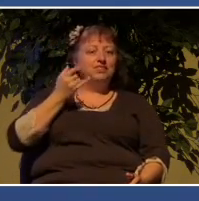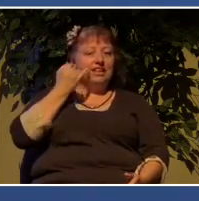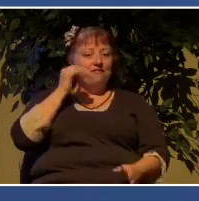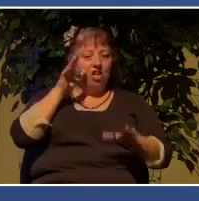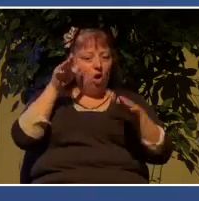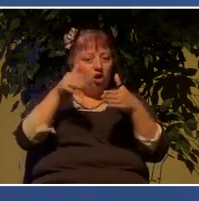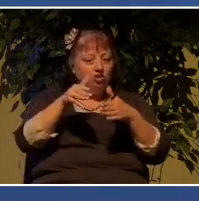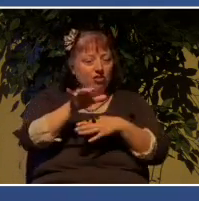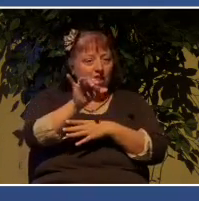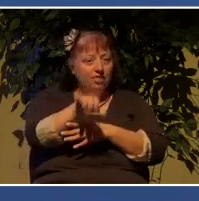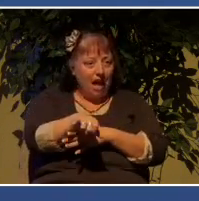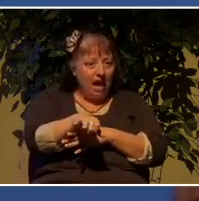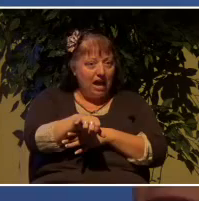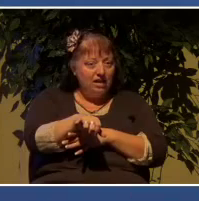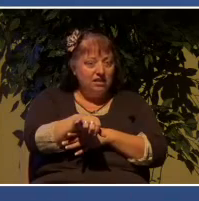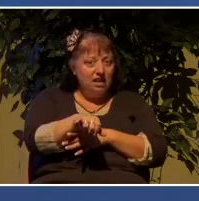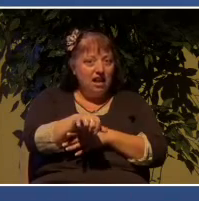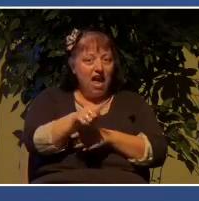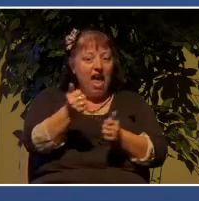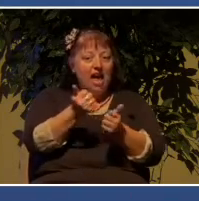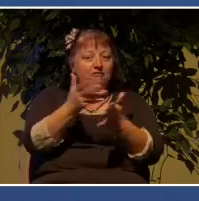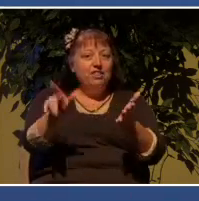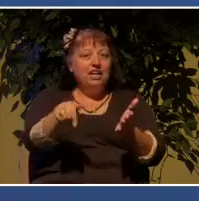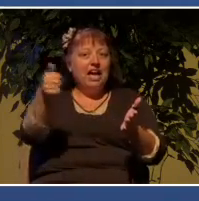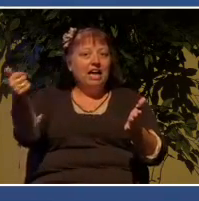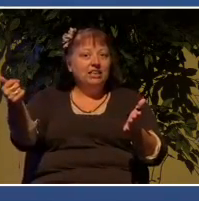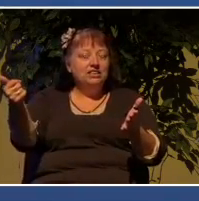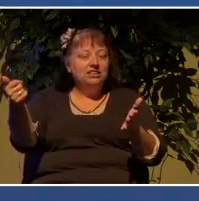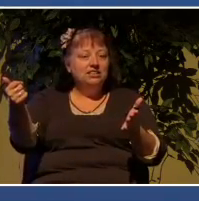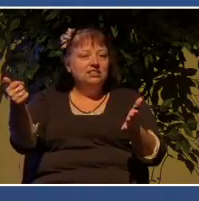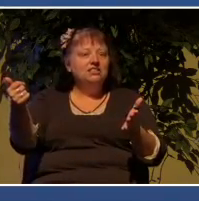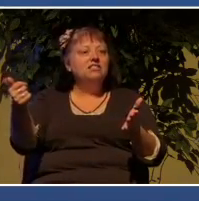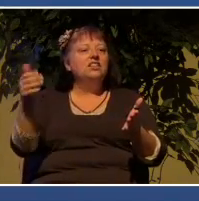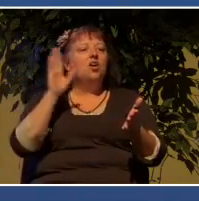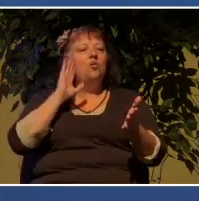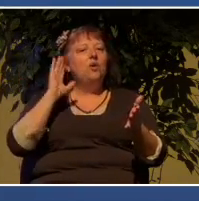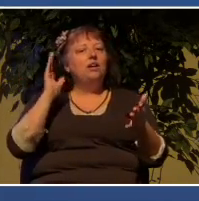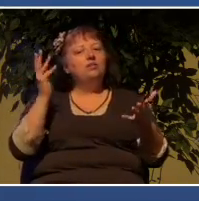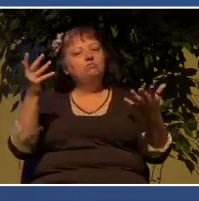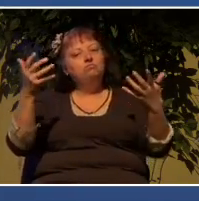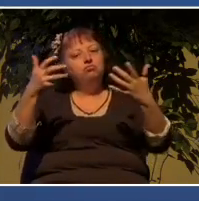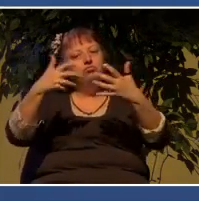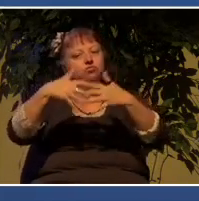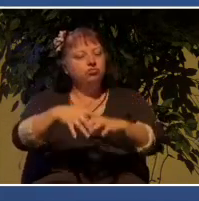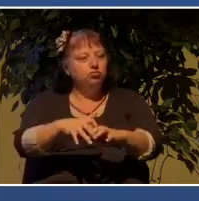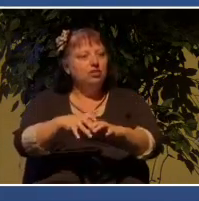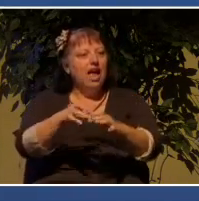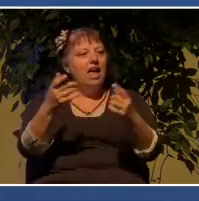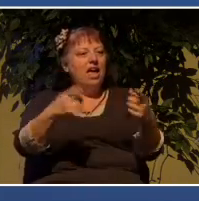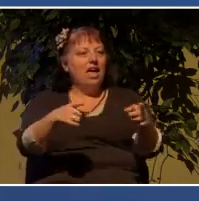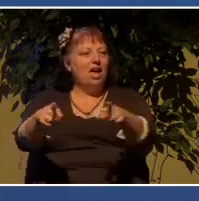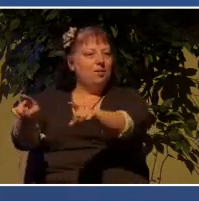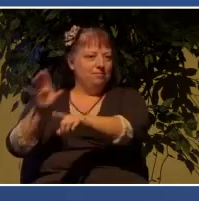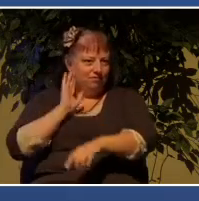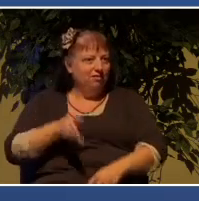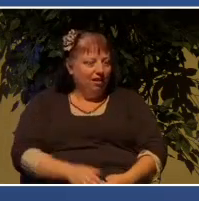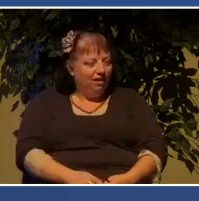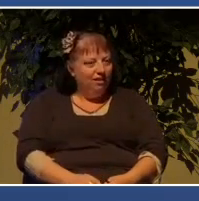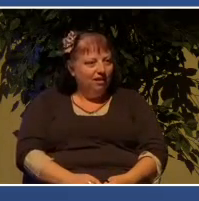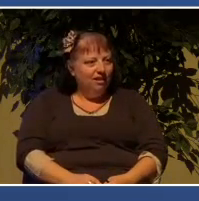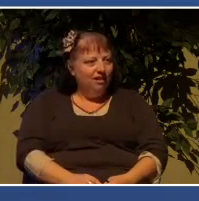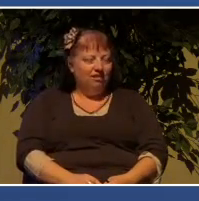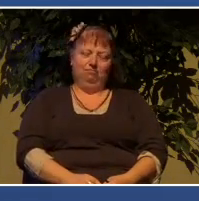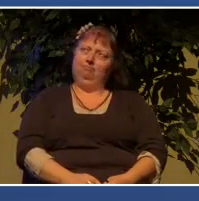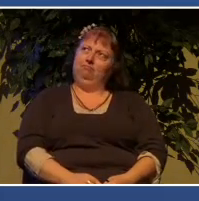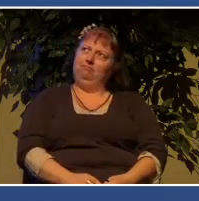that, everything else would take care of itself. Because you see, if we love God and we